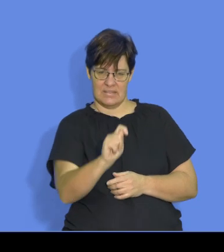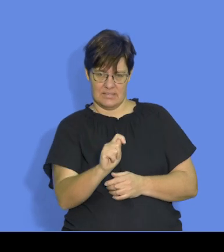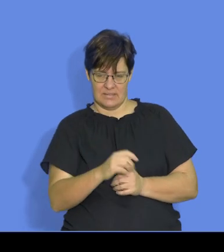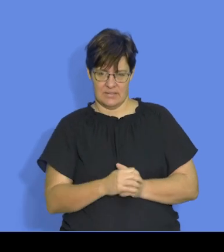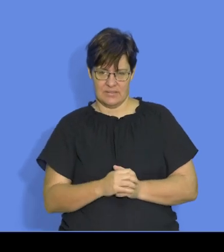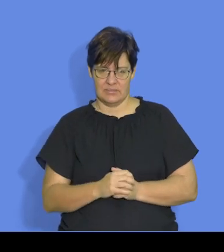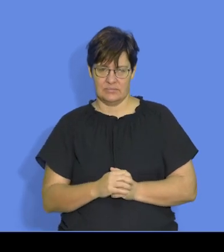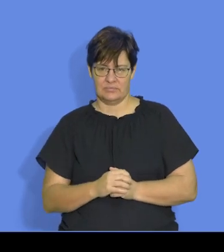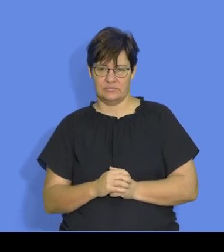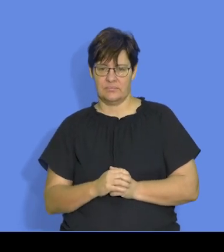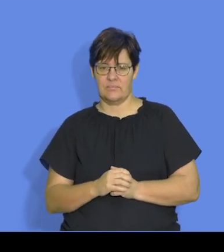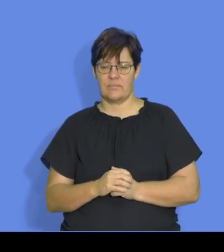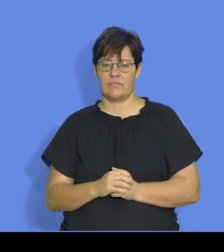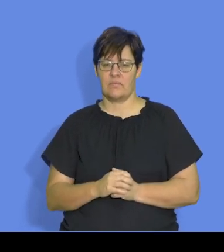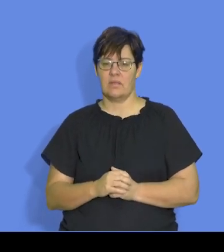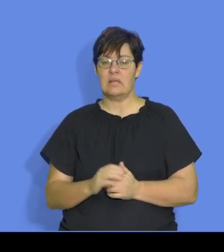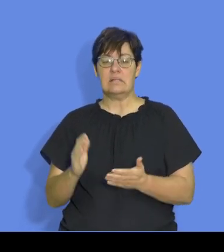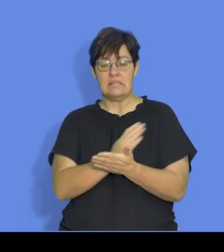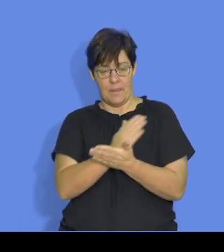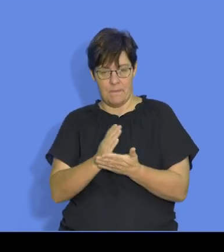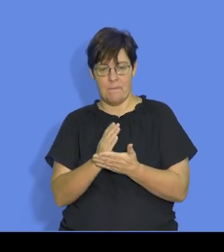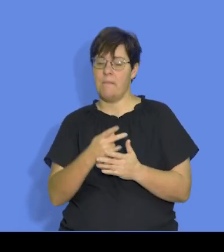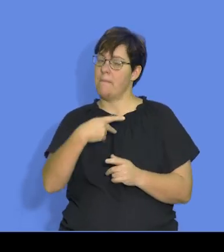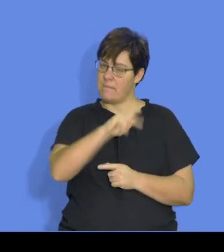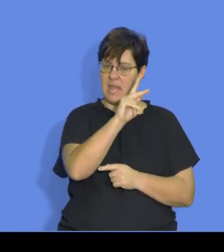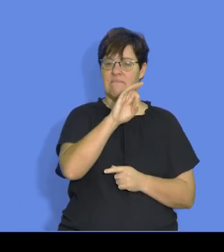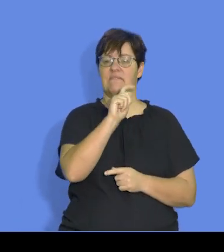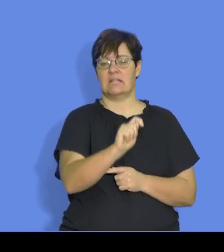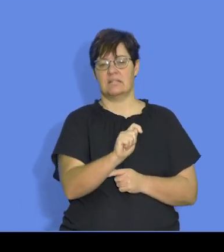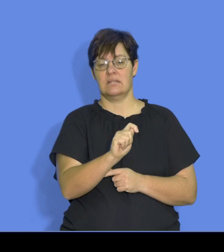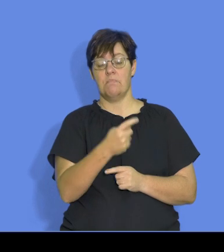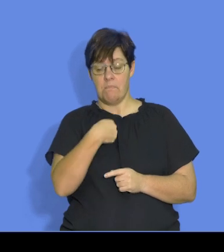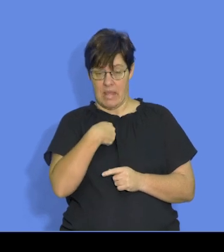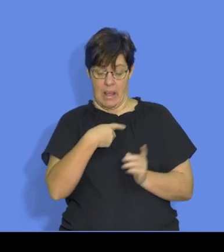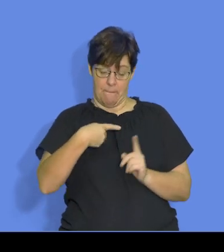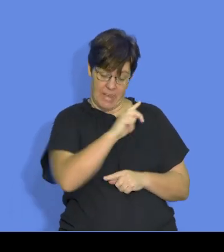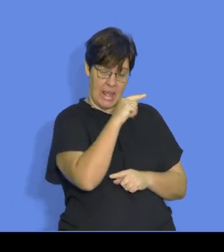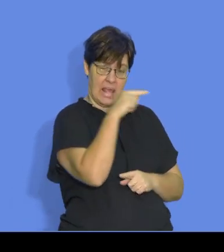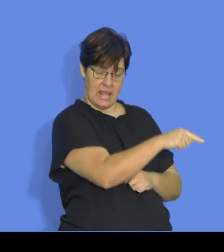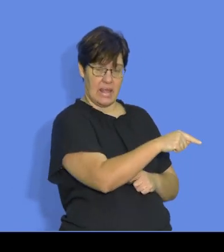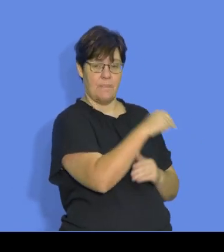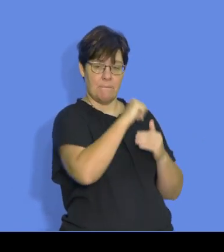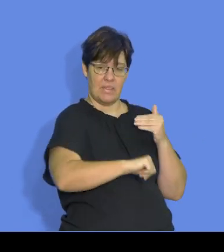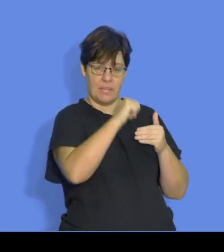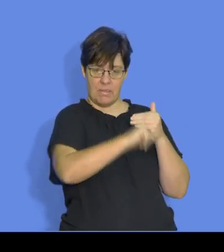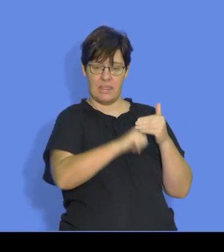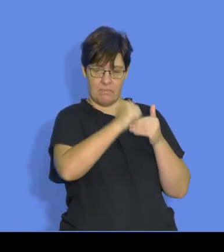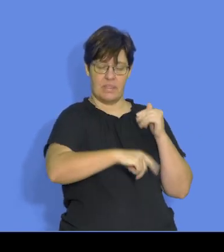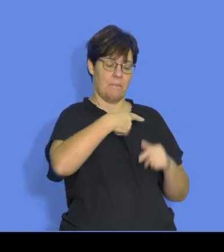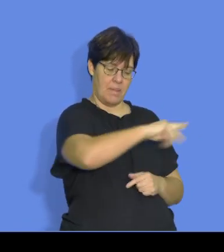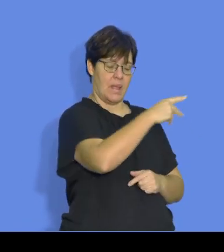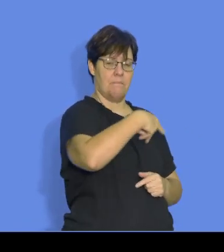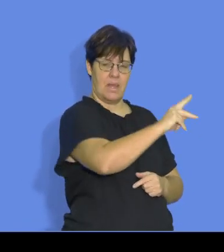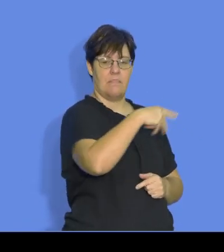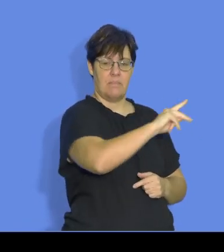some businesses have to pay VAT over to SARS on a monthly basis, right? So those